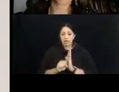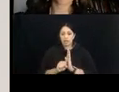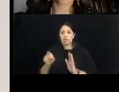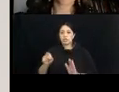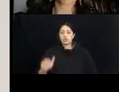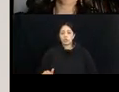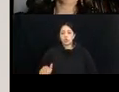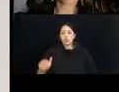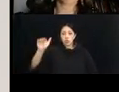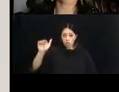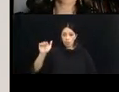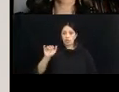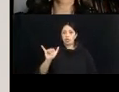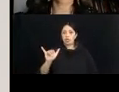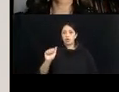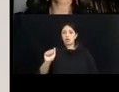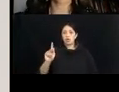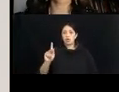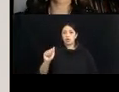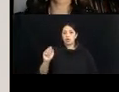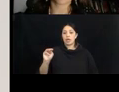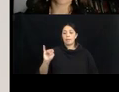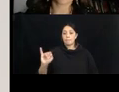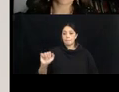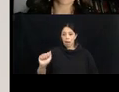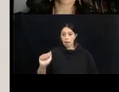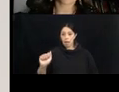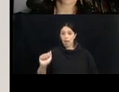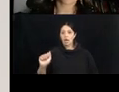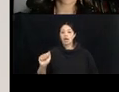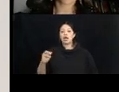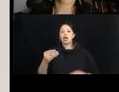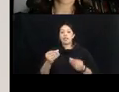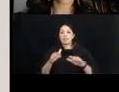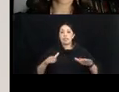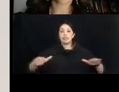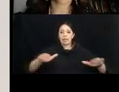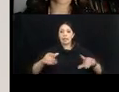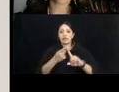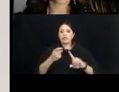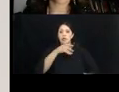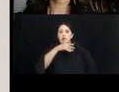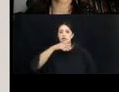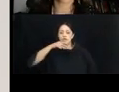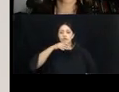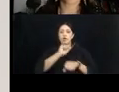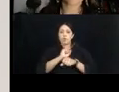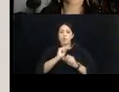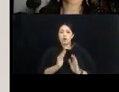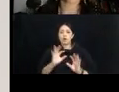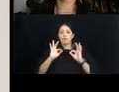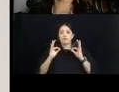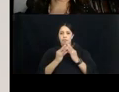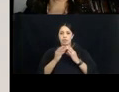She grew up on the Yakima Reservation with a farm worker family. She is a first-generation college student and